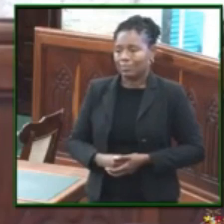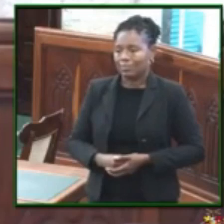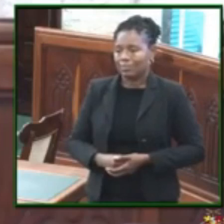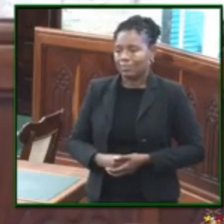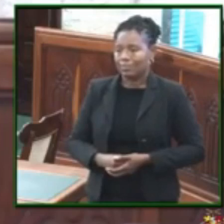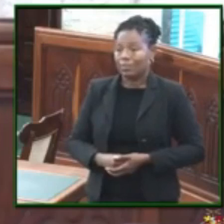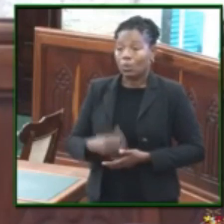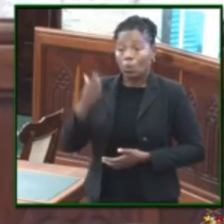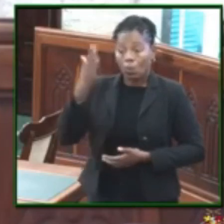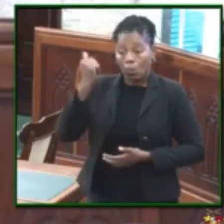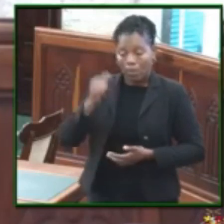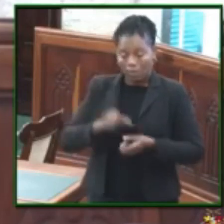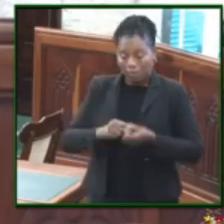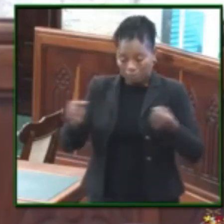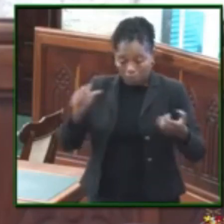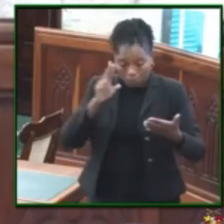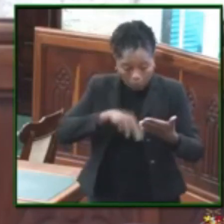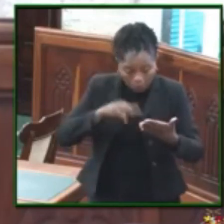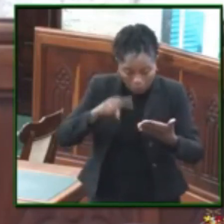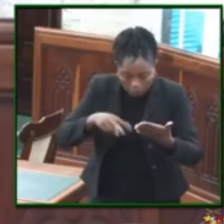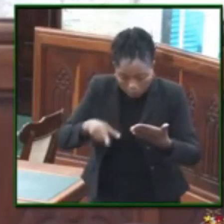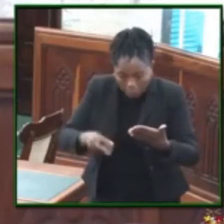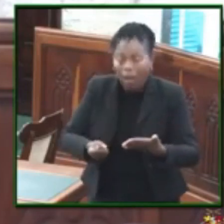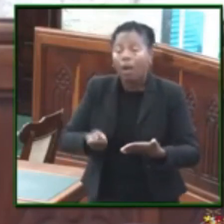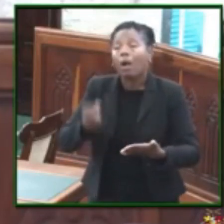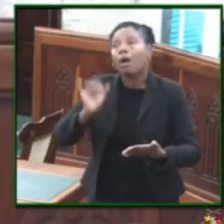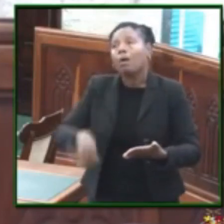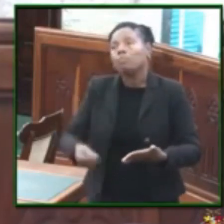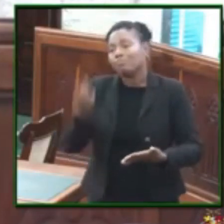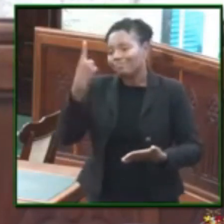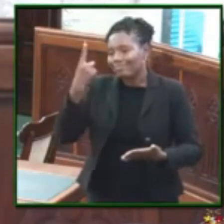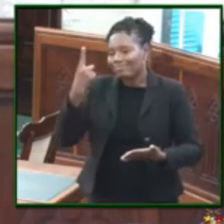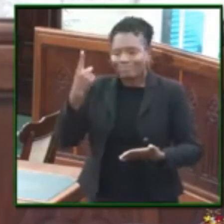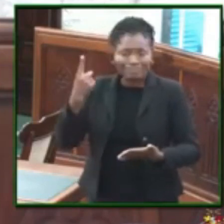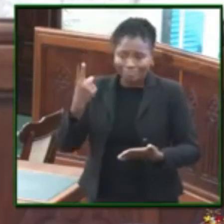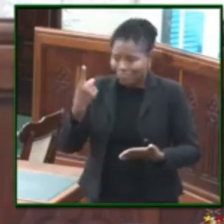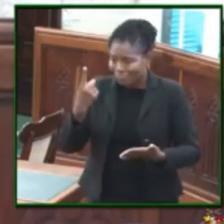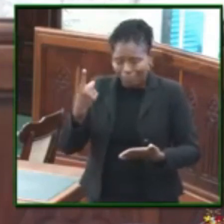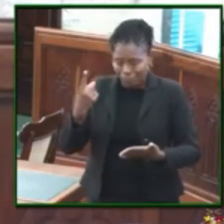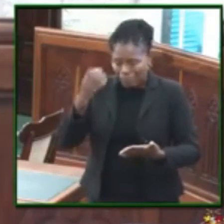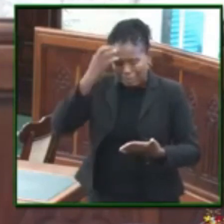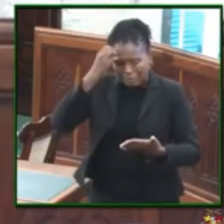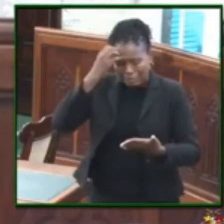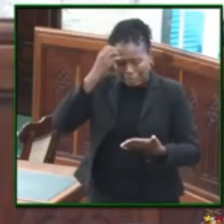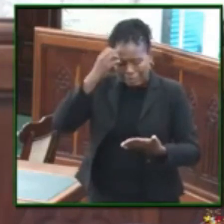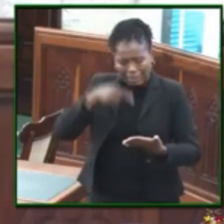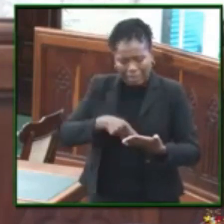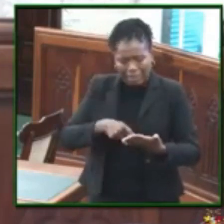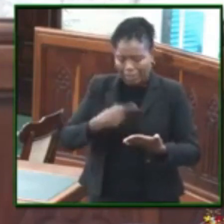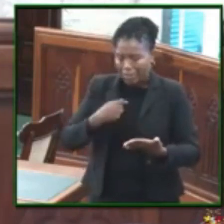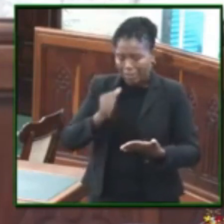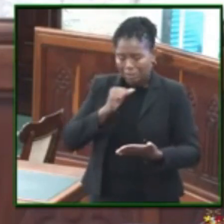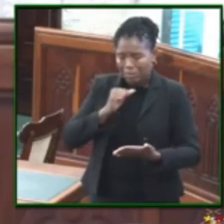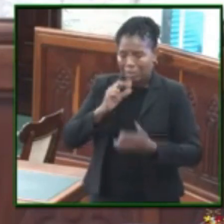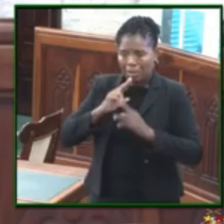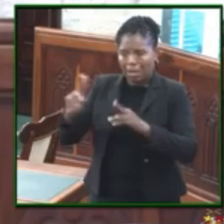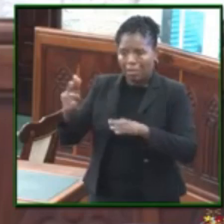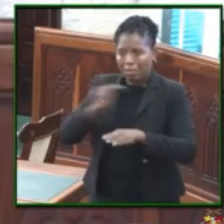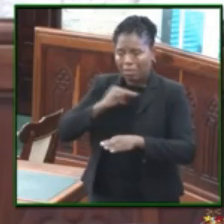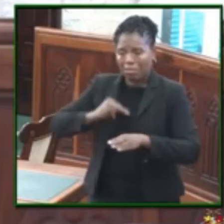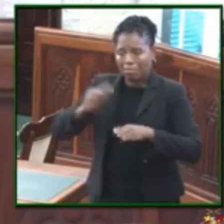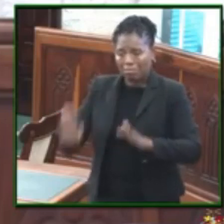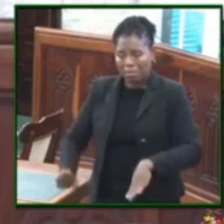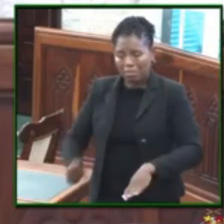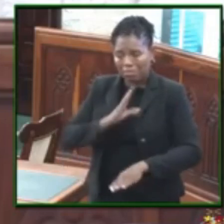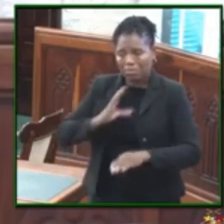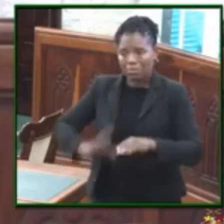of what I read and understood. I certainly did not understand it as a result of what the honorable member for Christchurch East Central said